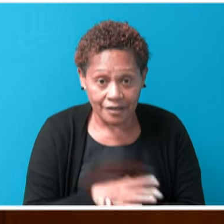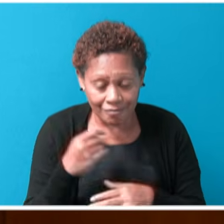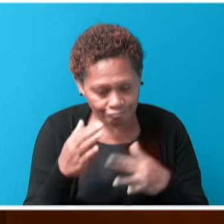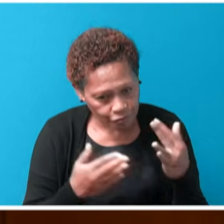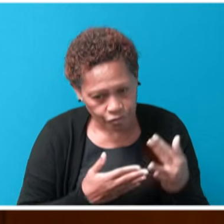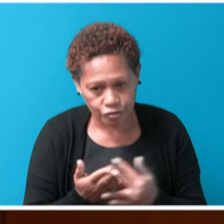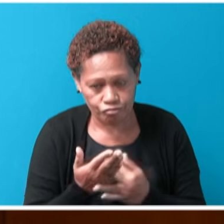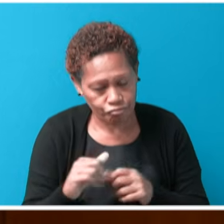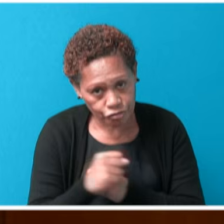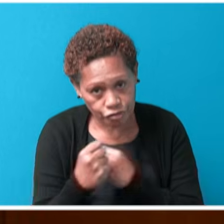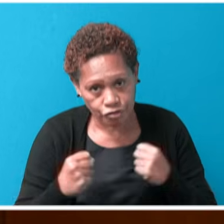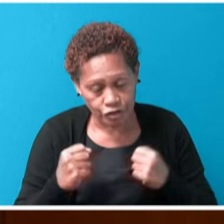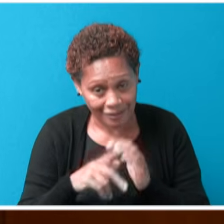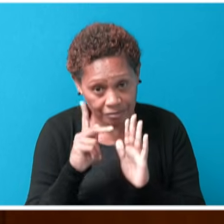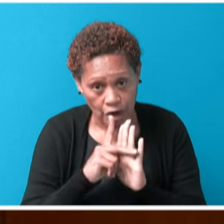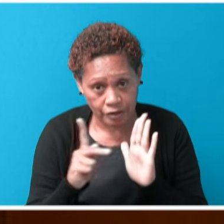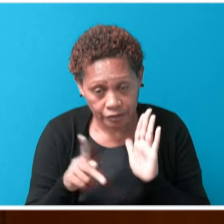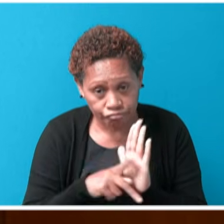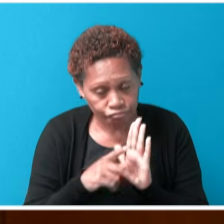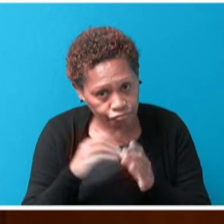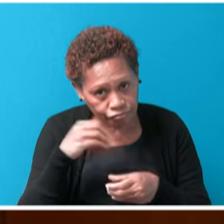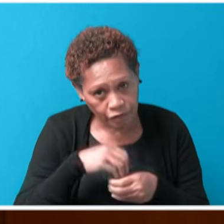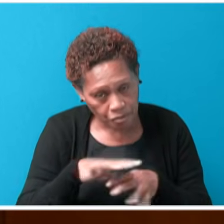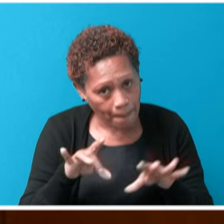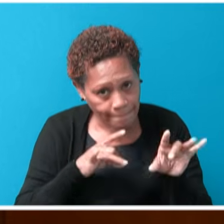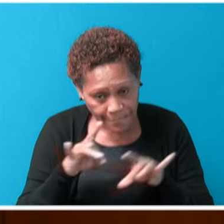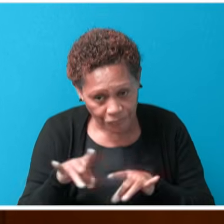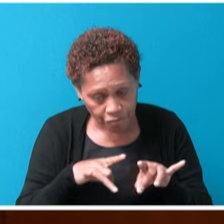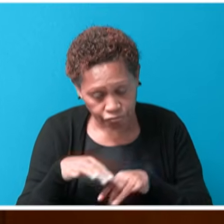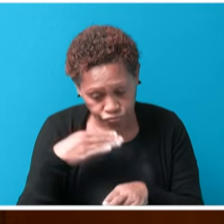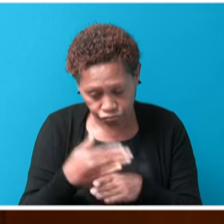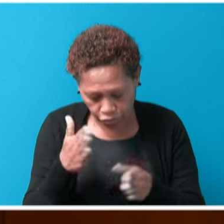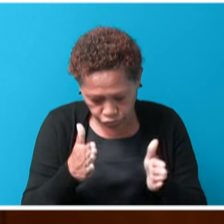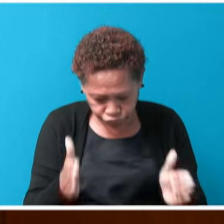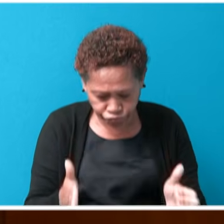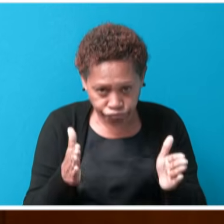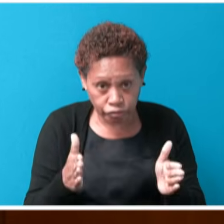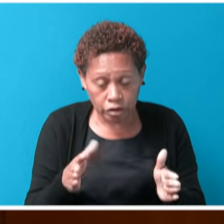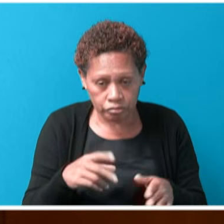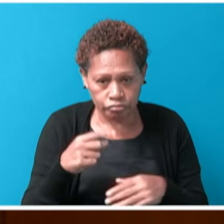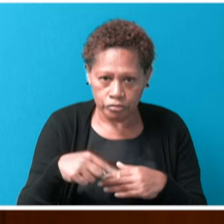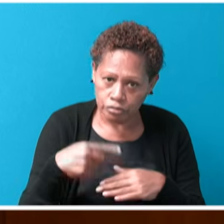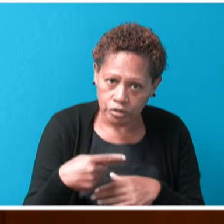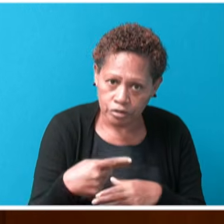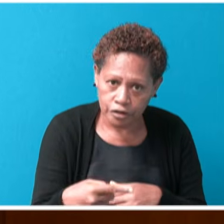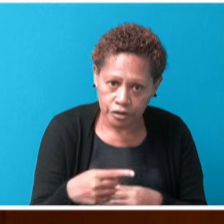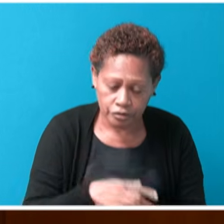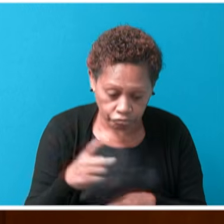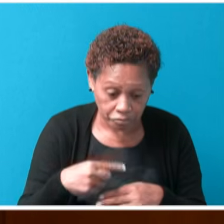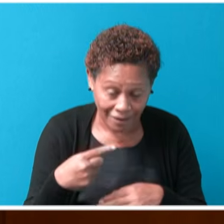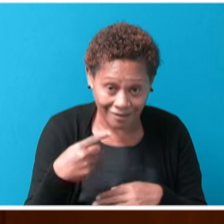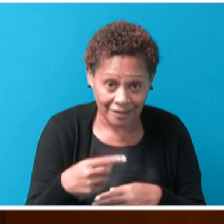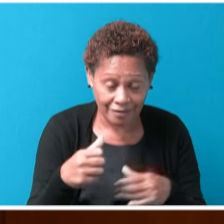policy integration and inclusive planning frameworks, the Office of the Prime Minister will continue to advance